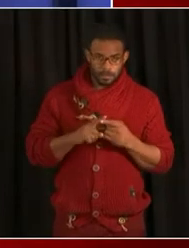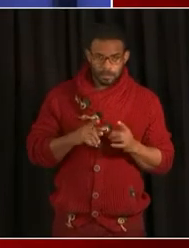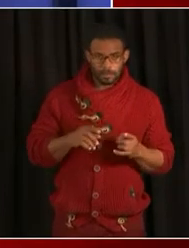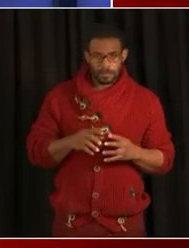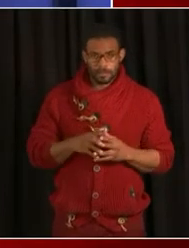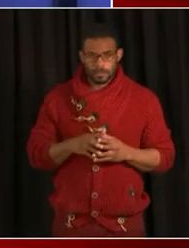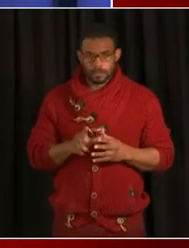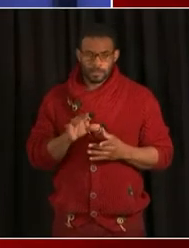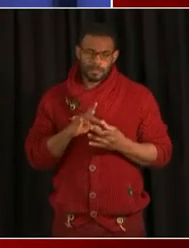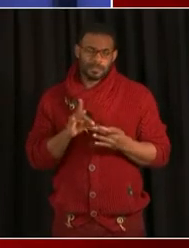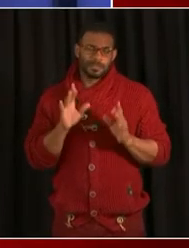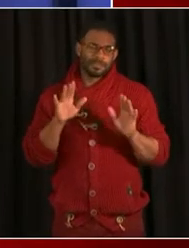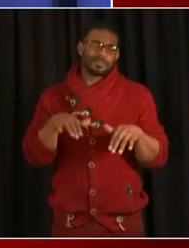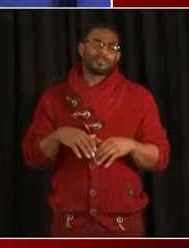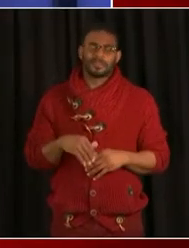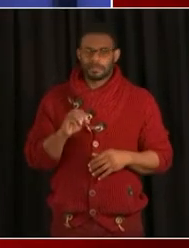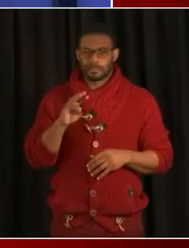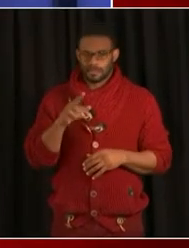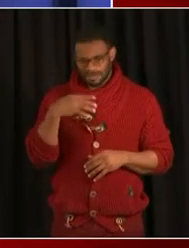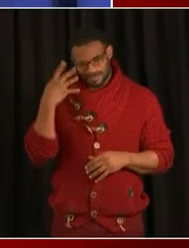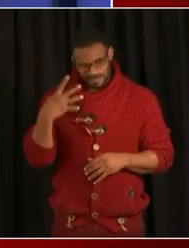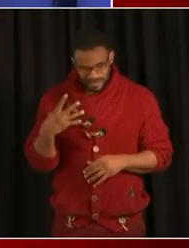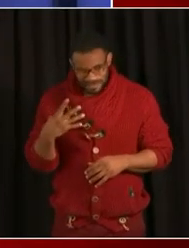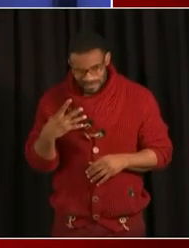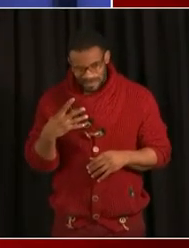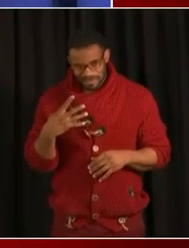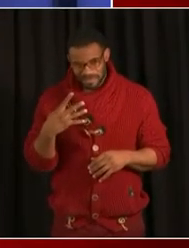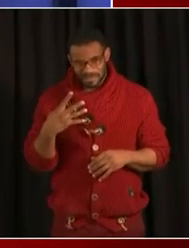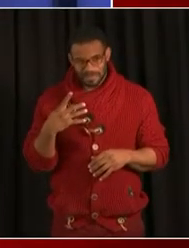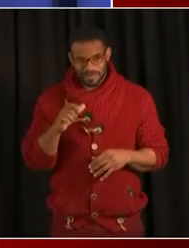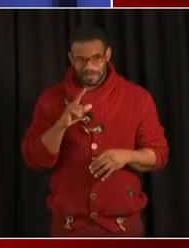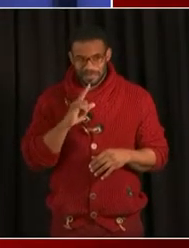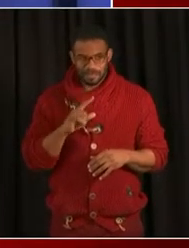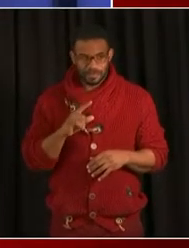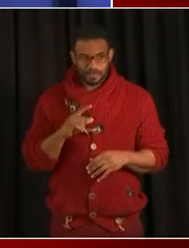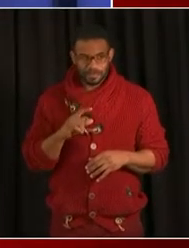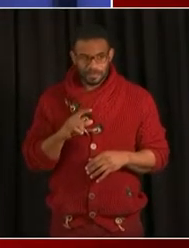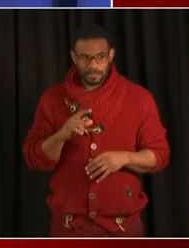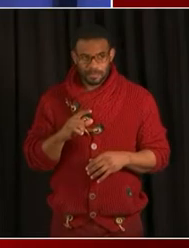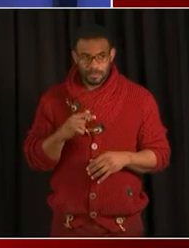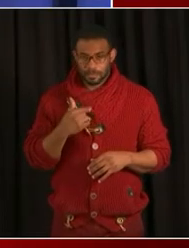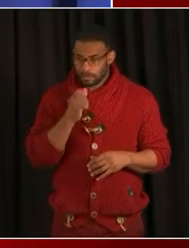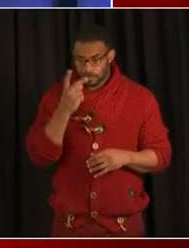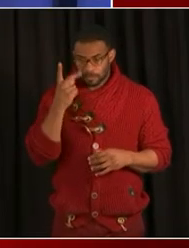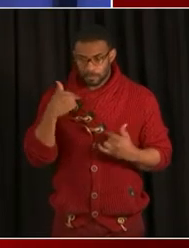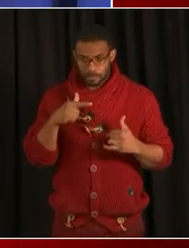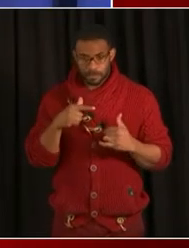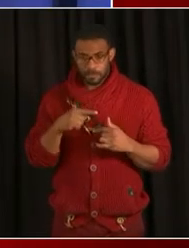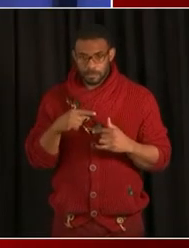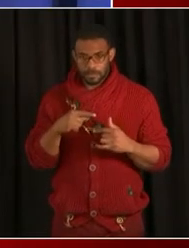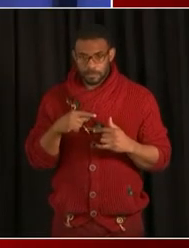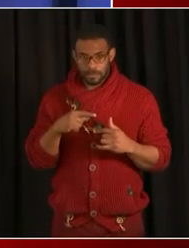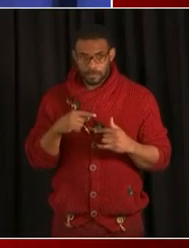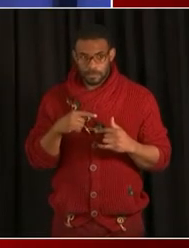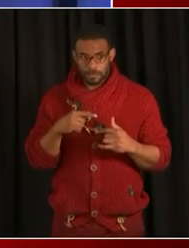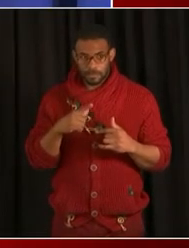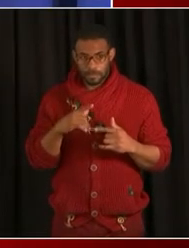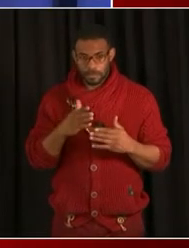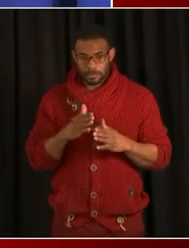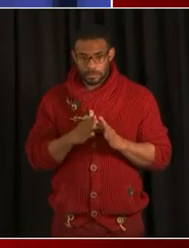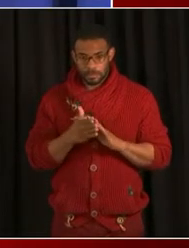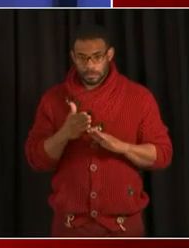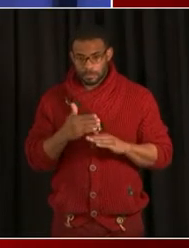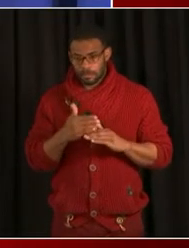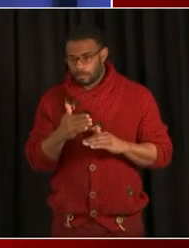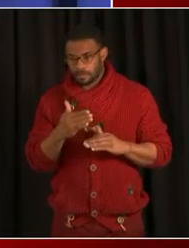friends, they said, "Oh my God, are you crazy? This is gonna." I don't see us past this getting